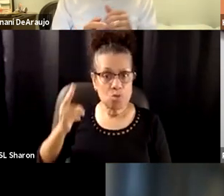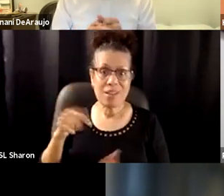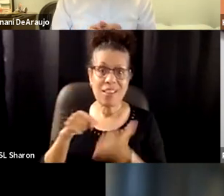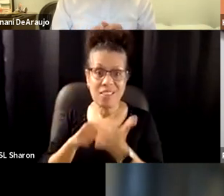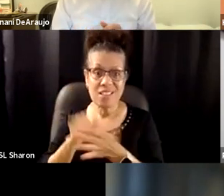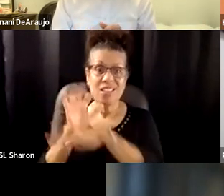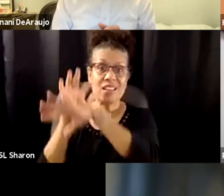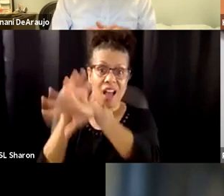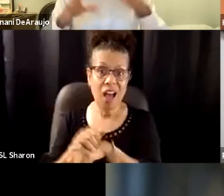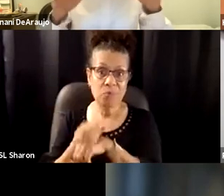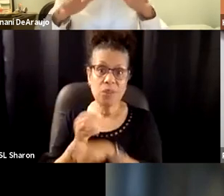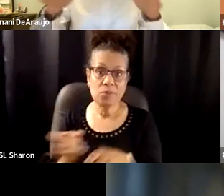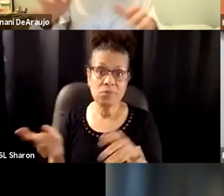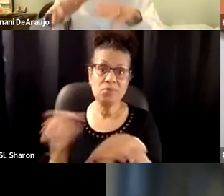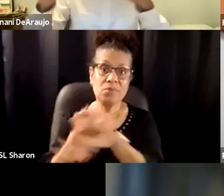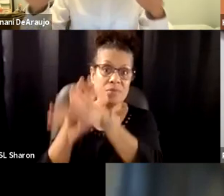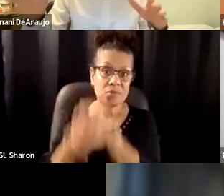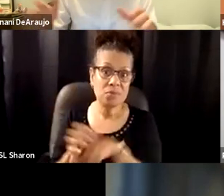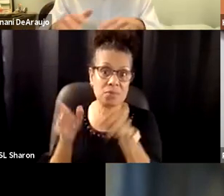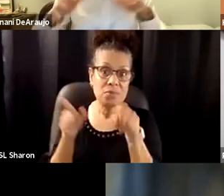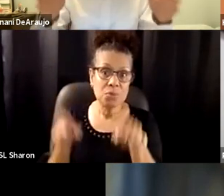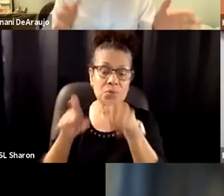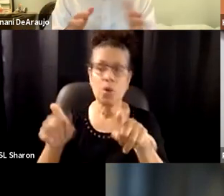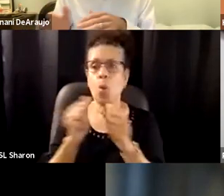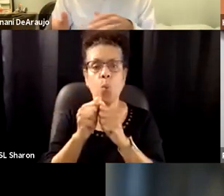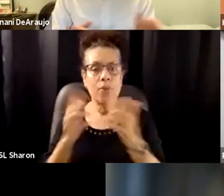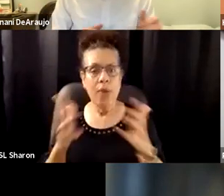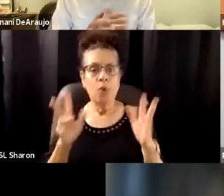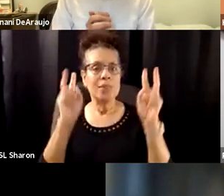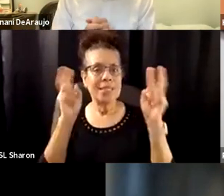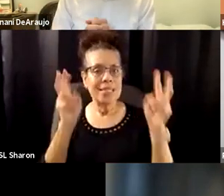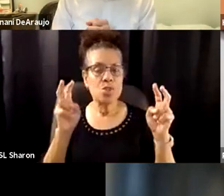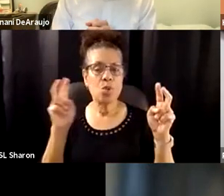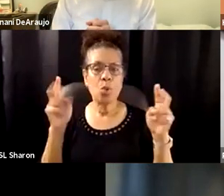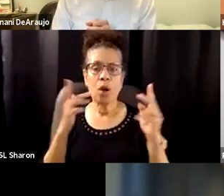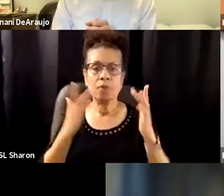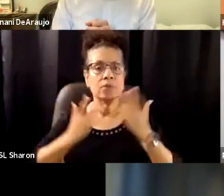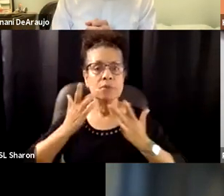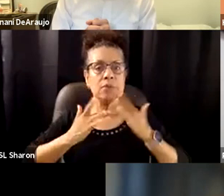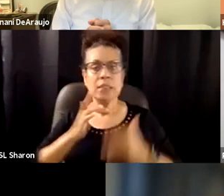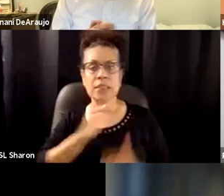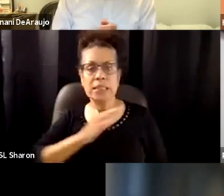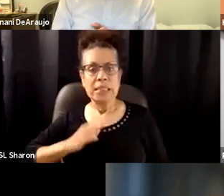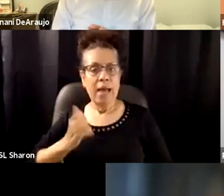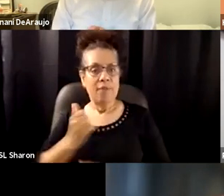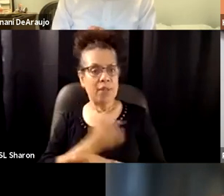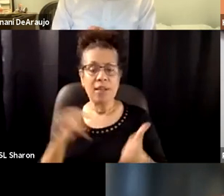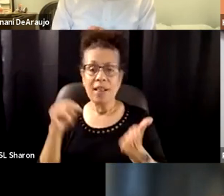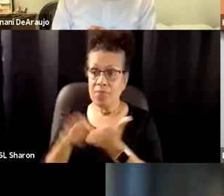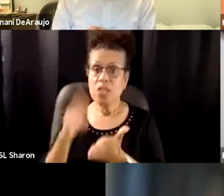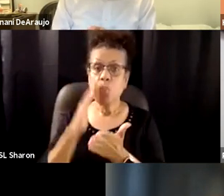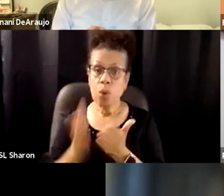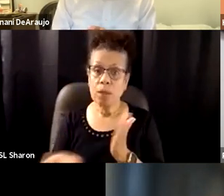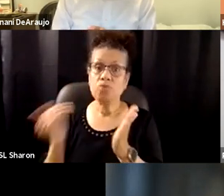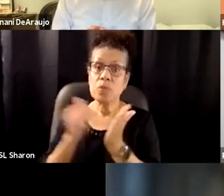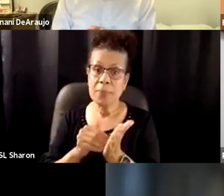basis uh uh even even without the you know the labor issues of return to cove and all those pieces uh that um this is going to repeat itself